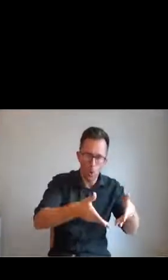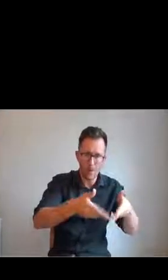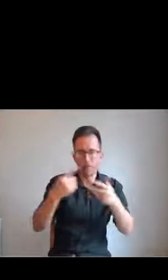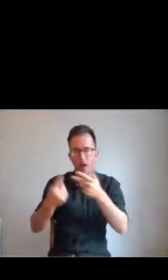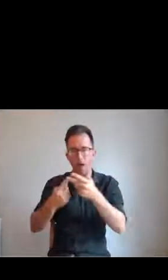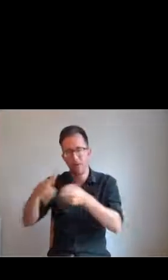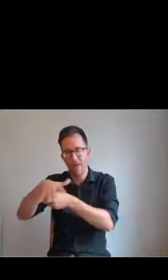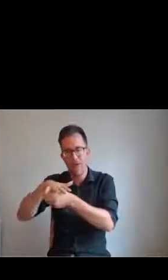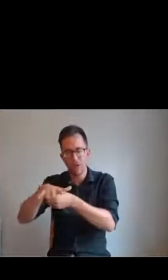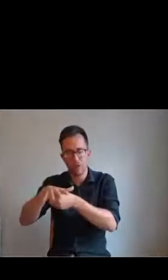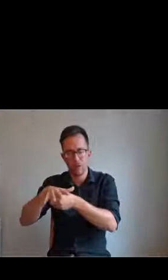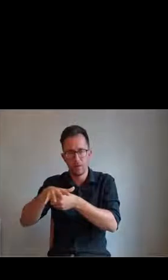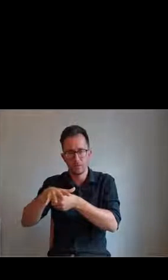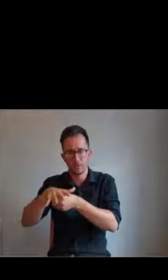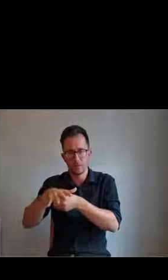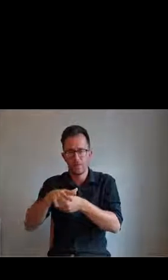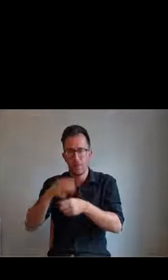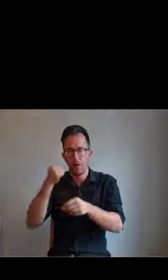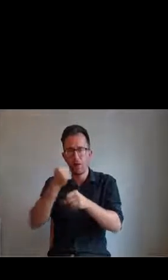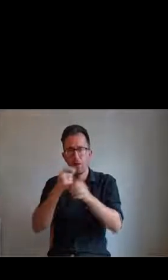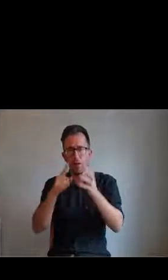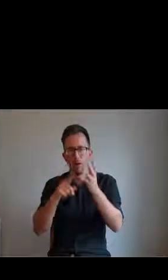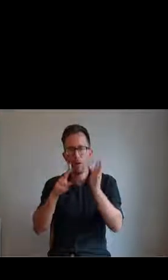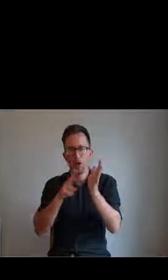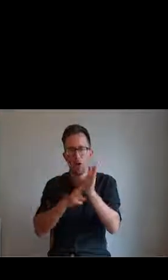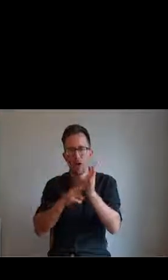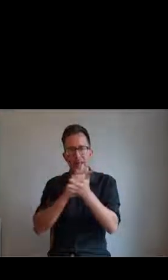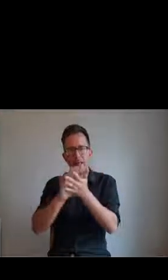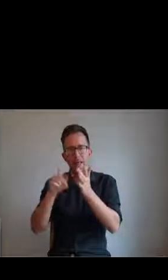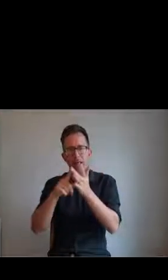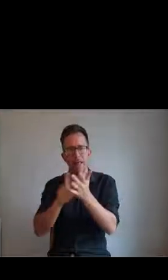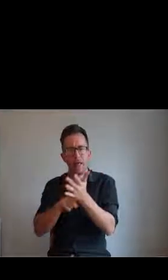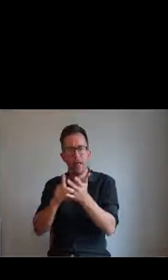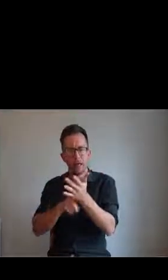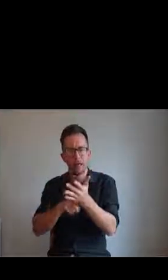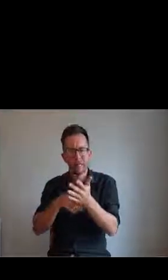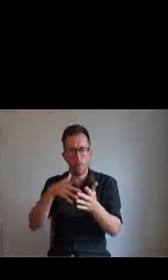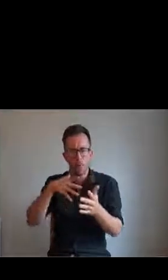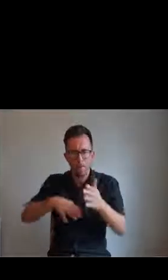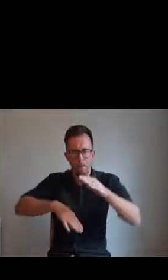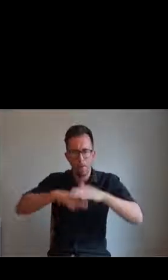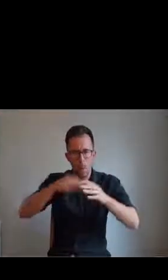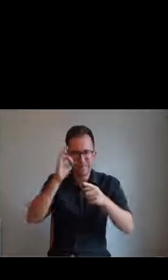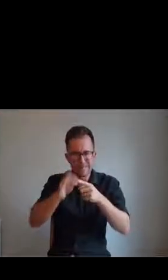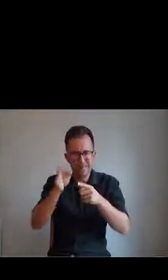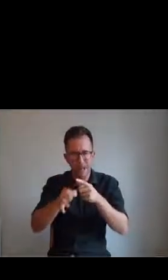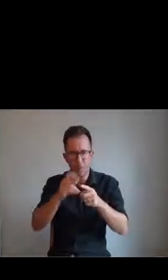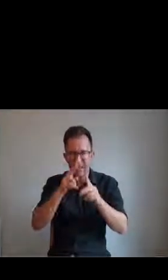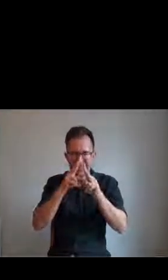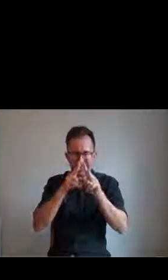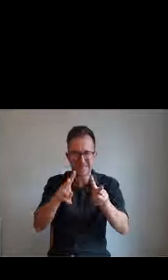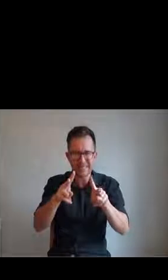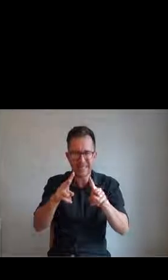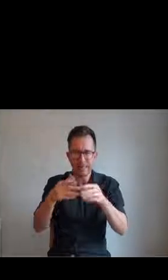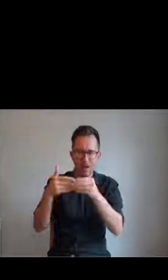Hill. Details of where we propose to route the water mains can be found in the Guide to Design Refinement consultation.